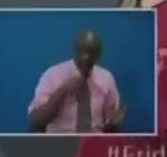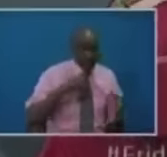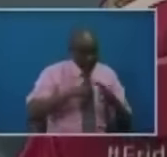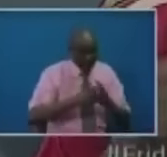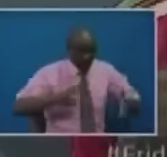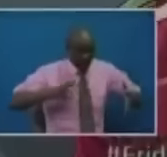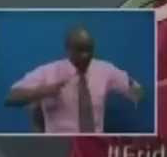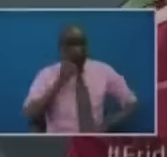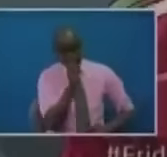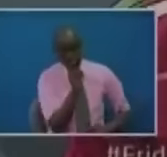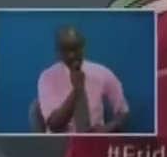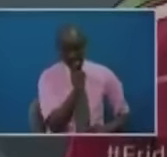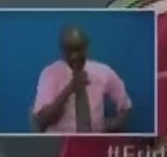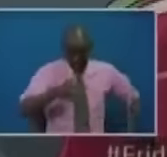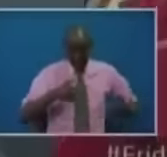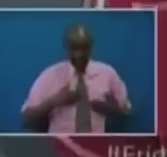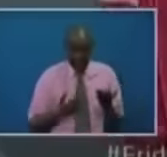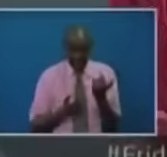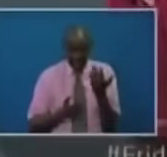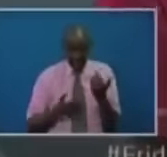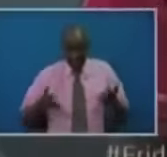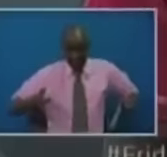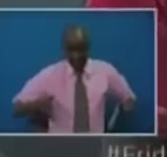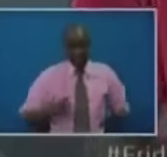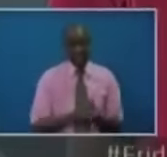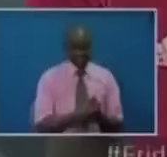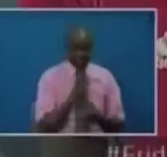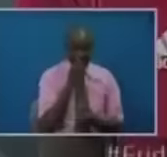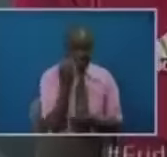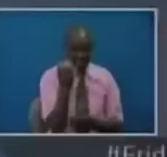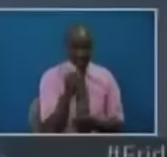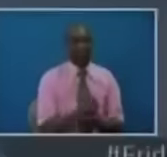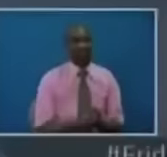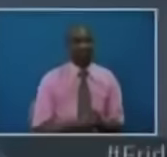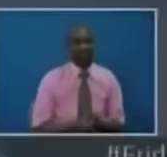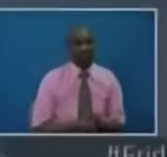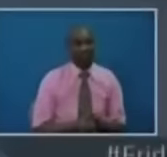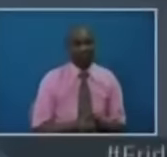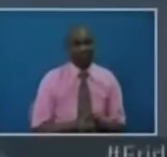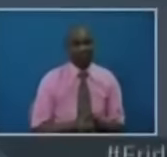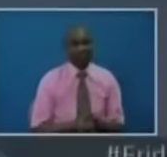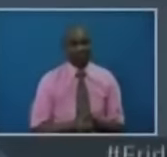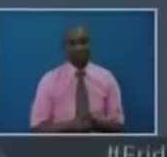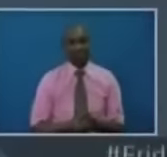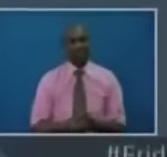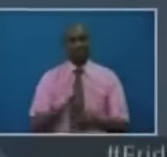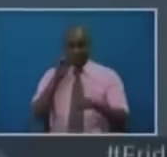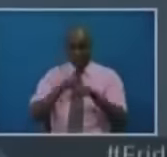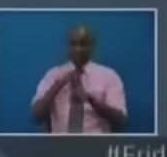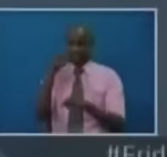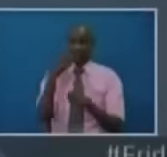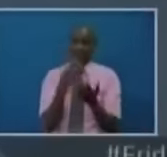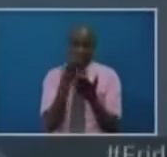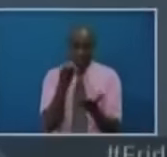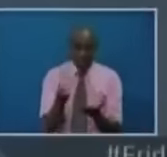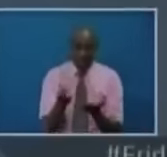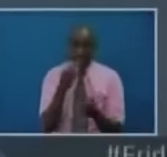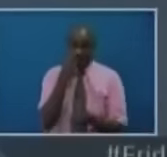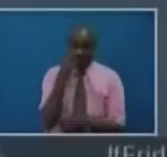kunaona. Kidogo tu, kidogo, somewhere in there. Well, when I say there is money in